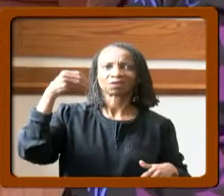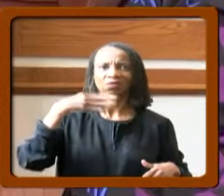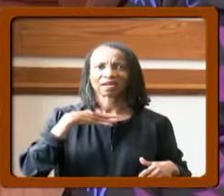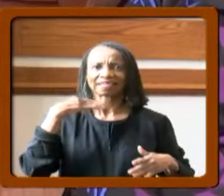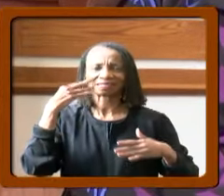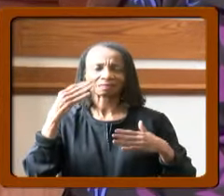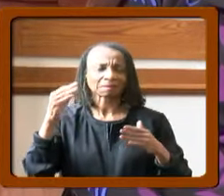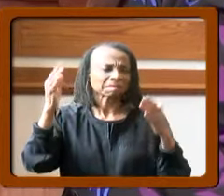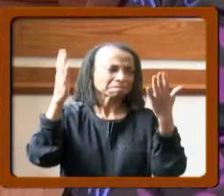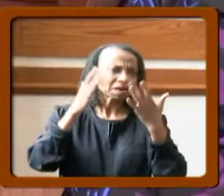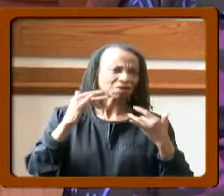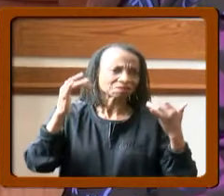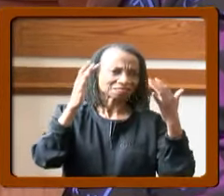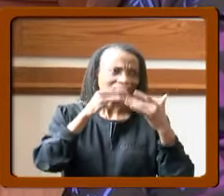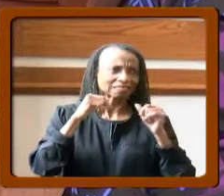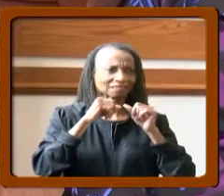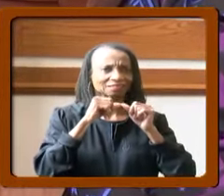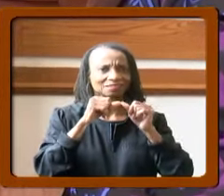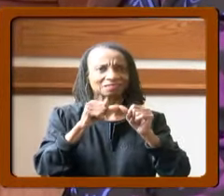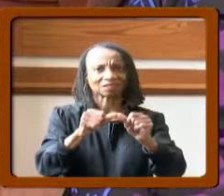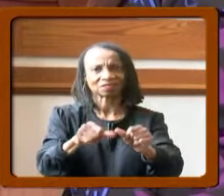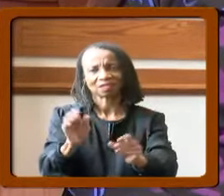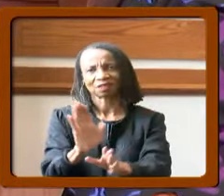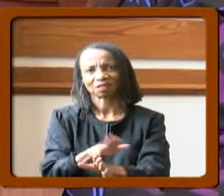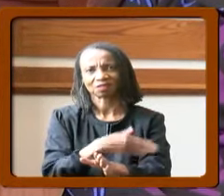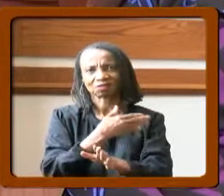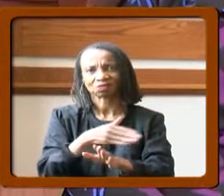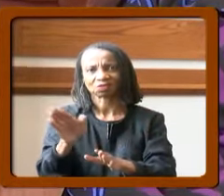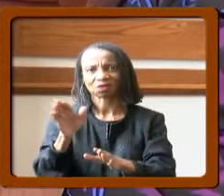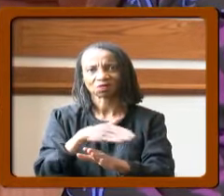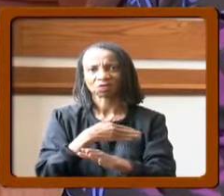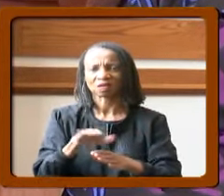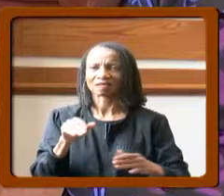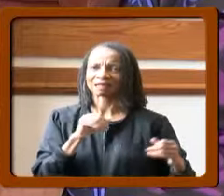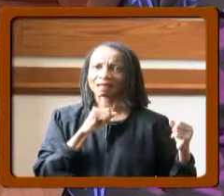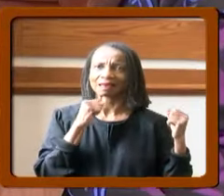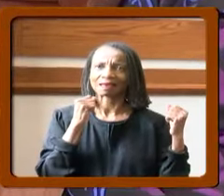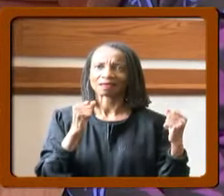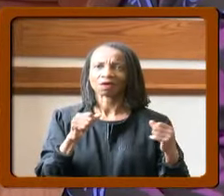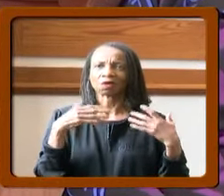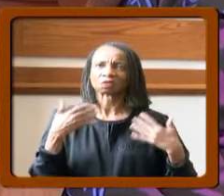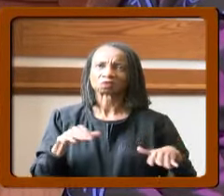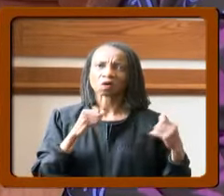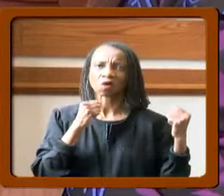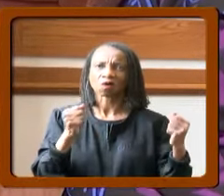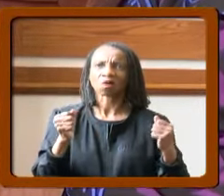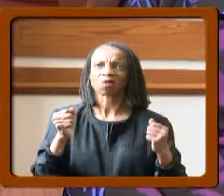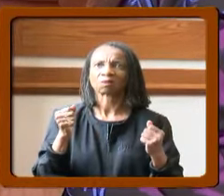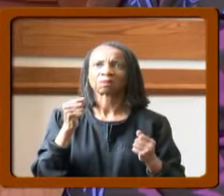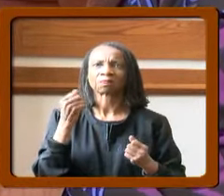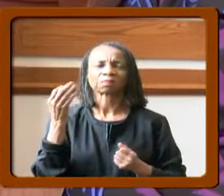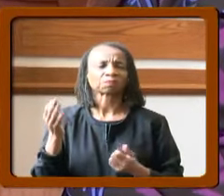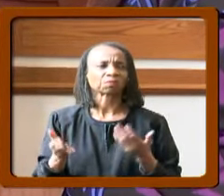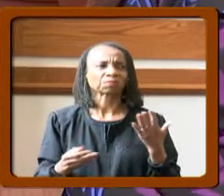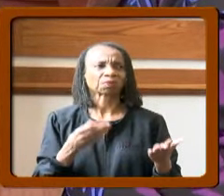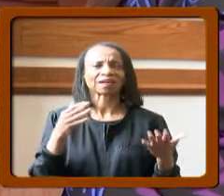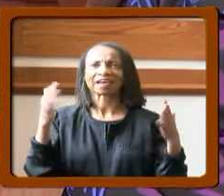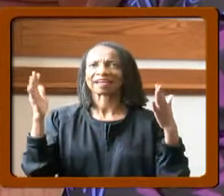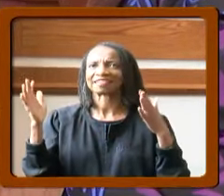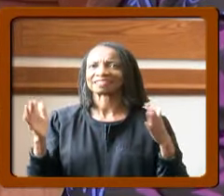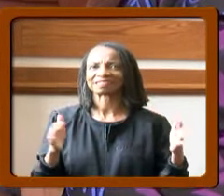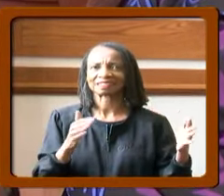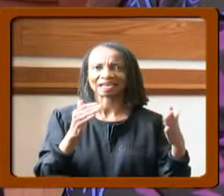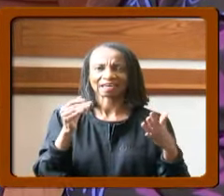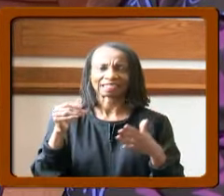mercy never ceasing. Call for songs of loudest praise. Teach me some melodious sonnet sung by